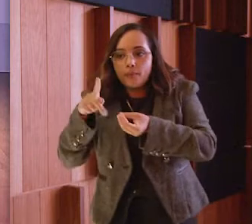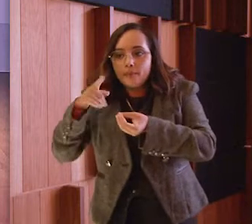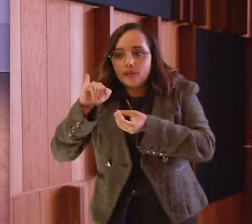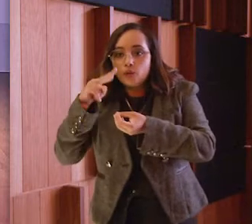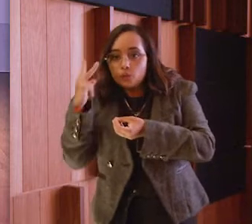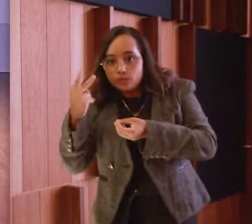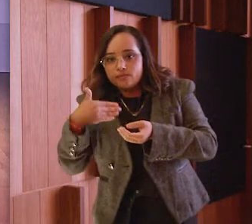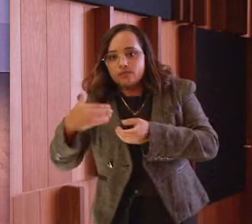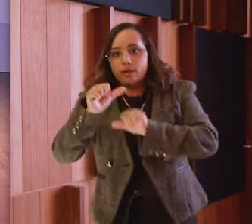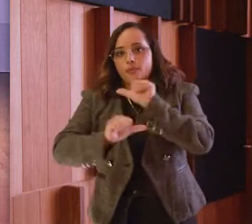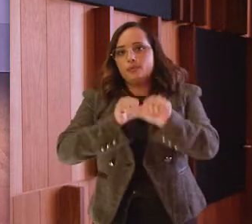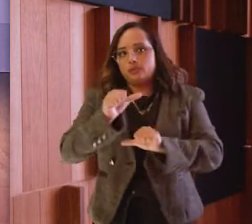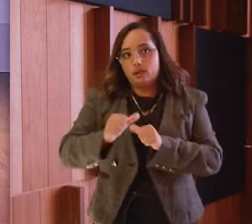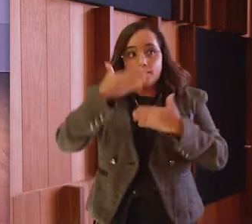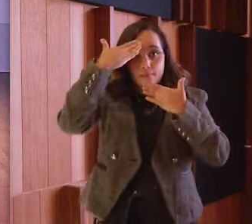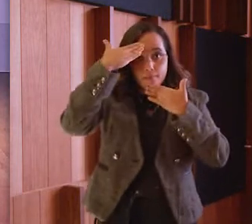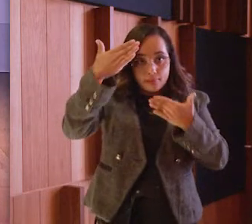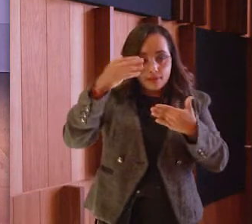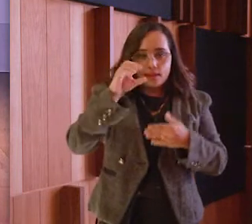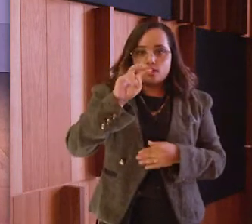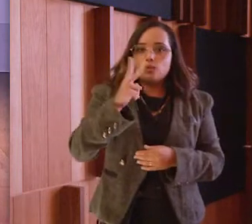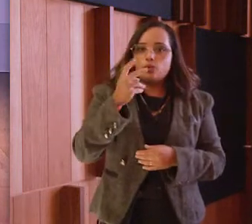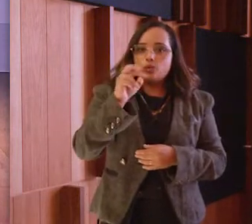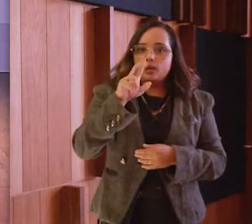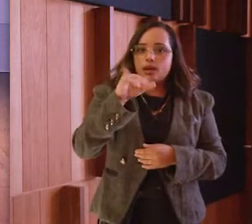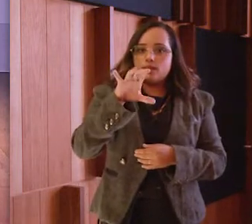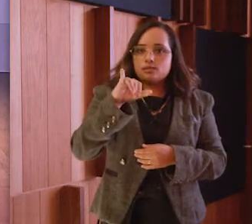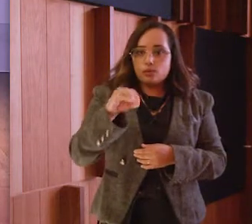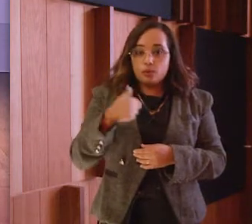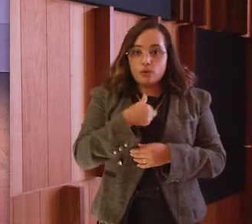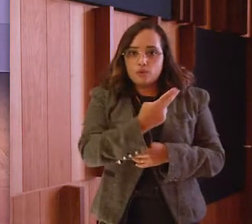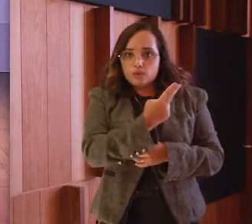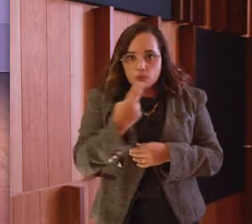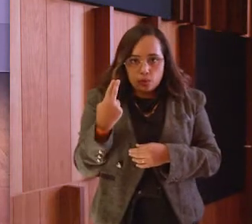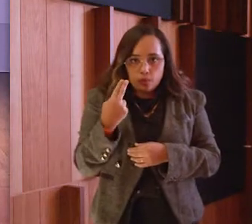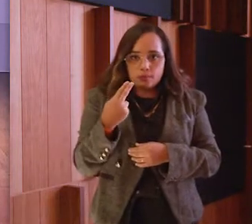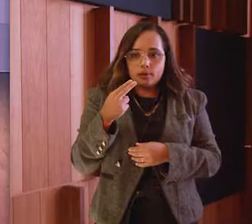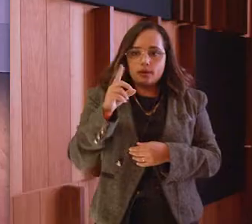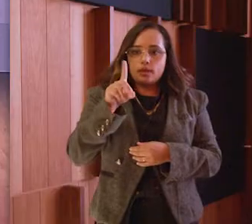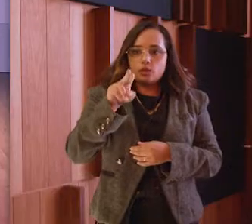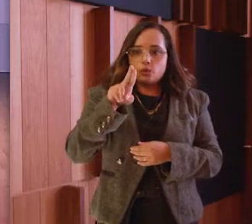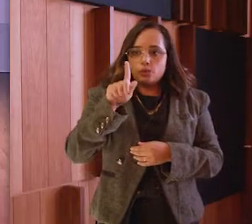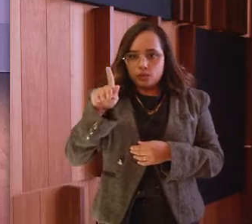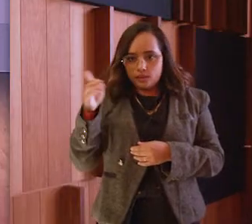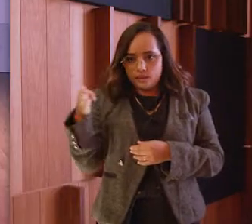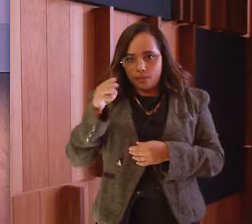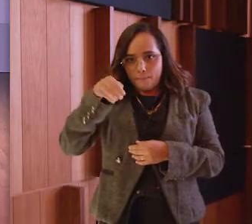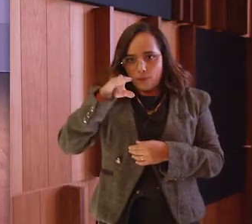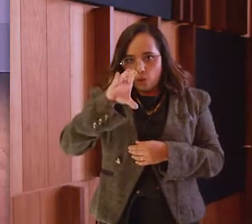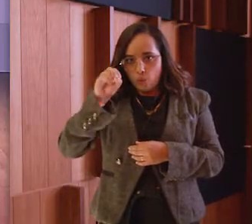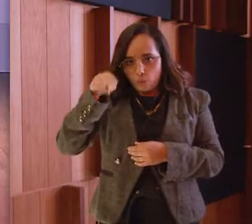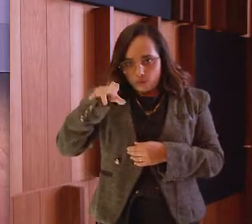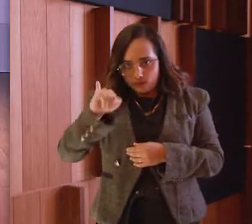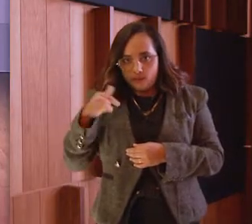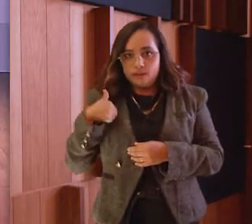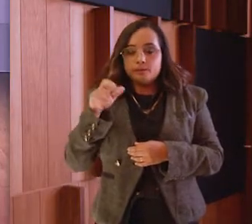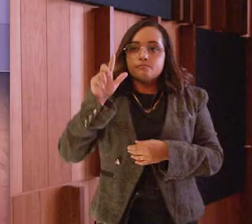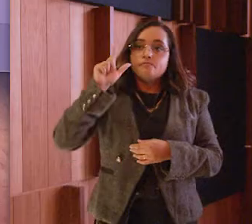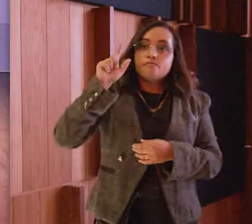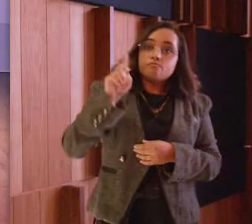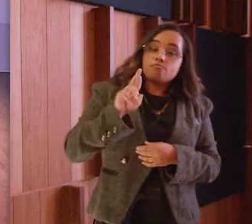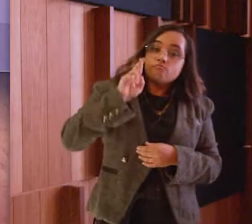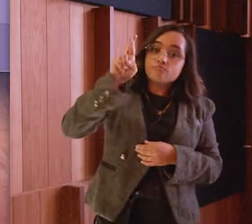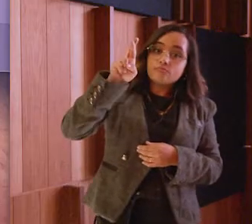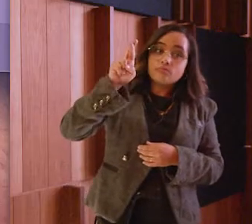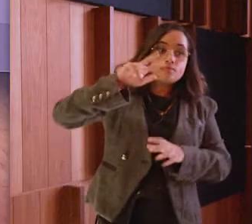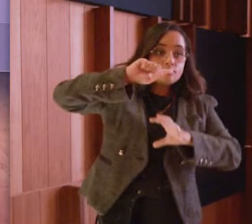morning, everybody. My name is Doug McHoney. I am PwC's International Tax Services Global Leader. I'm also the host of